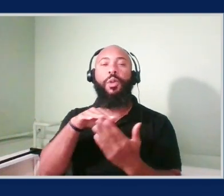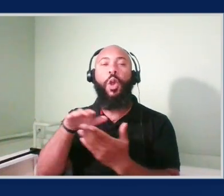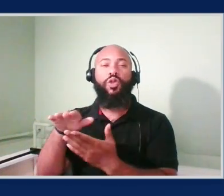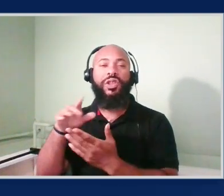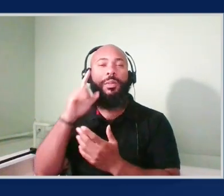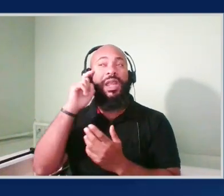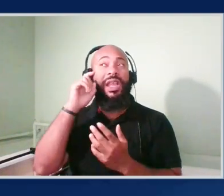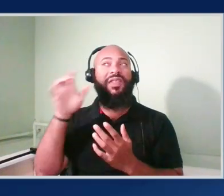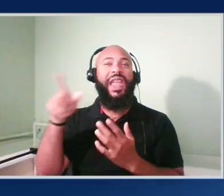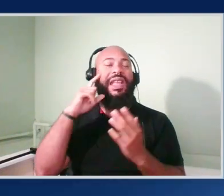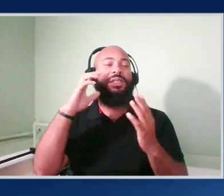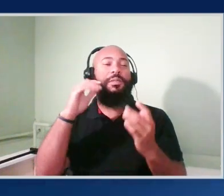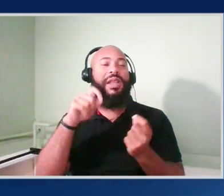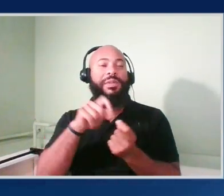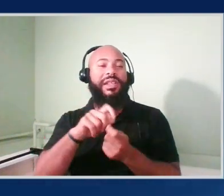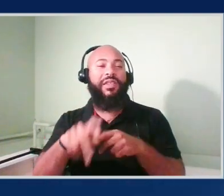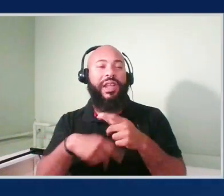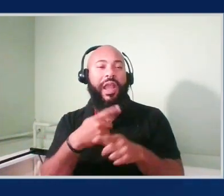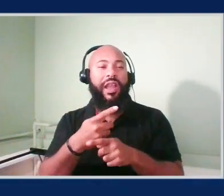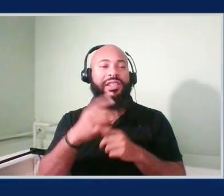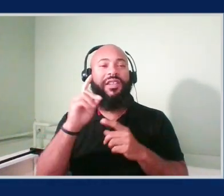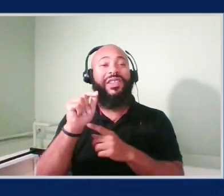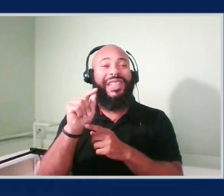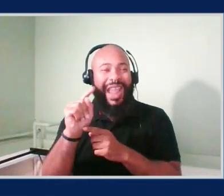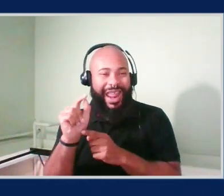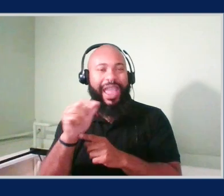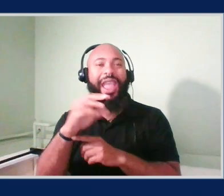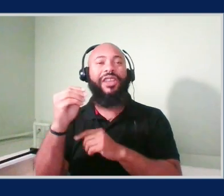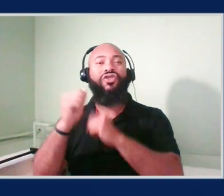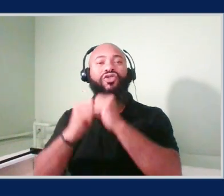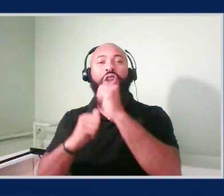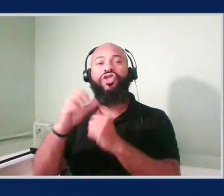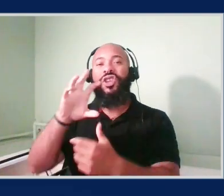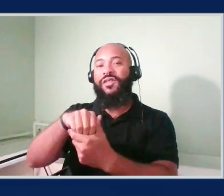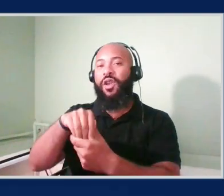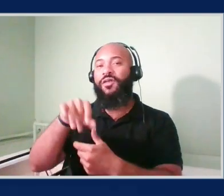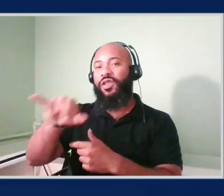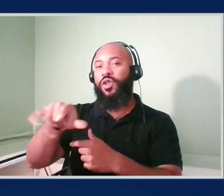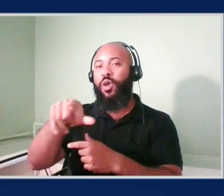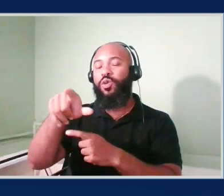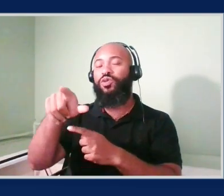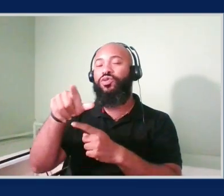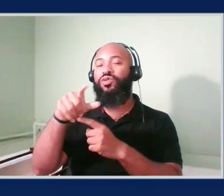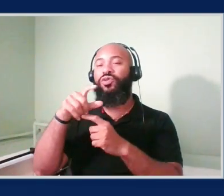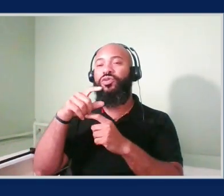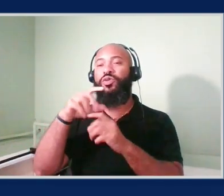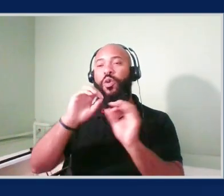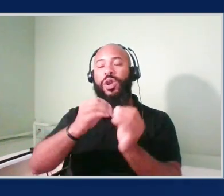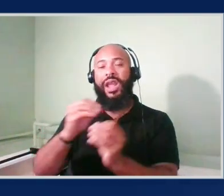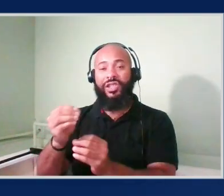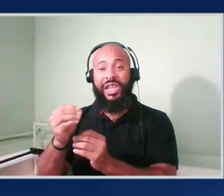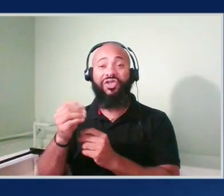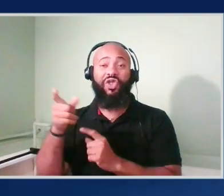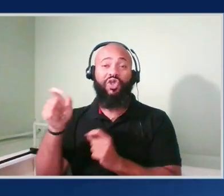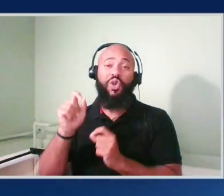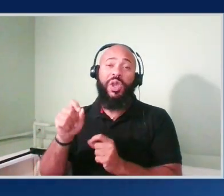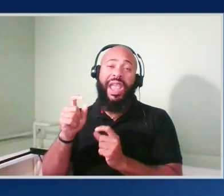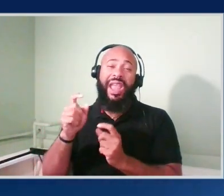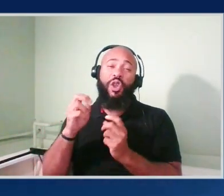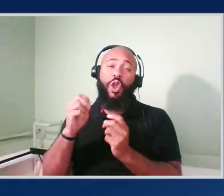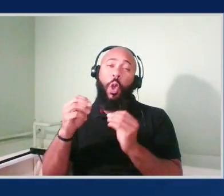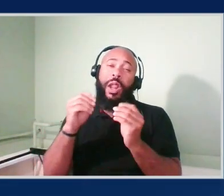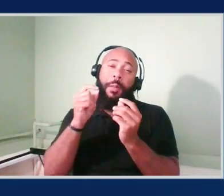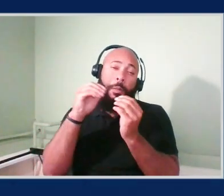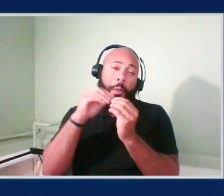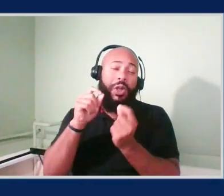data and a structure within those organizations. And then you can even go even granular than that, where it's very specific